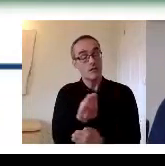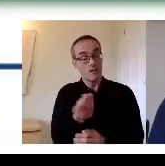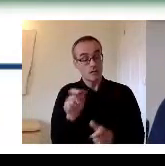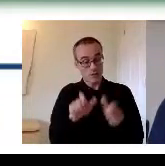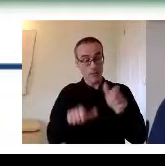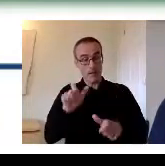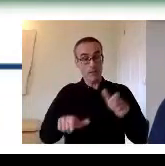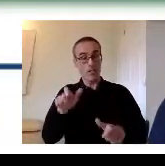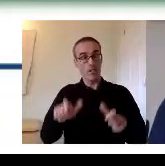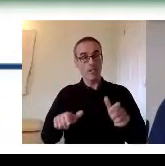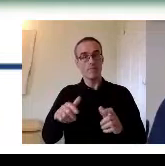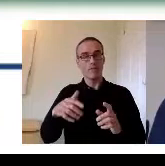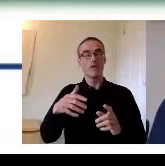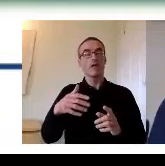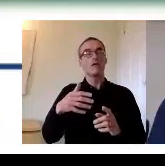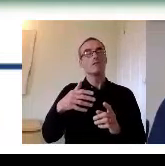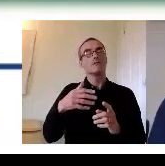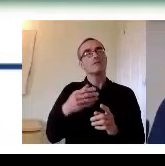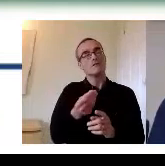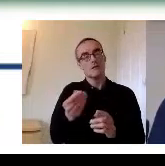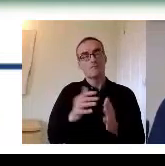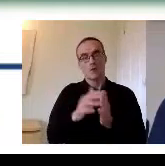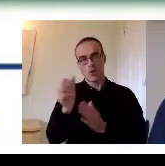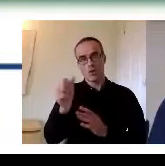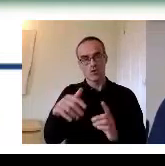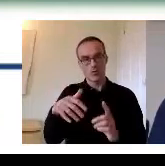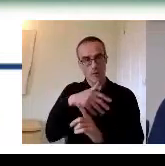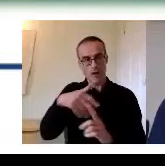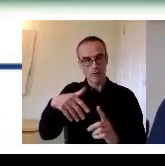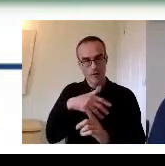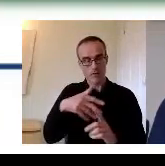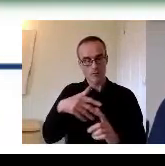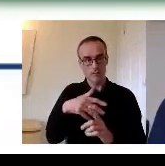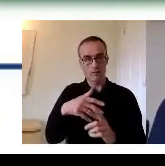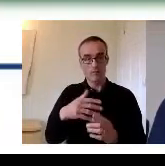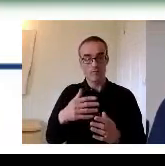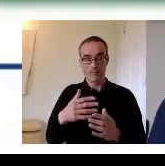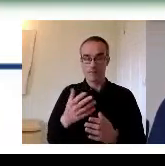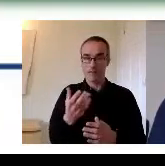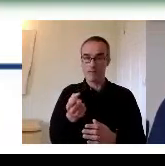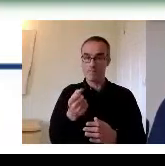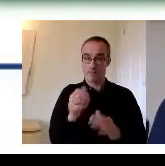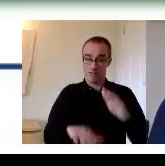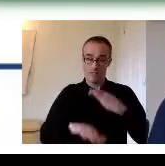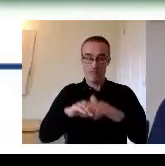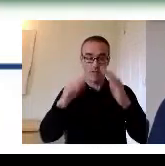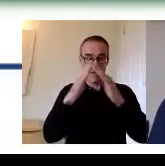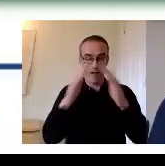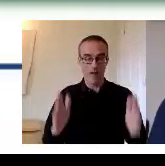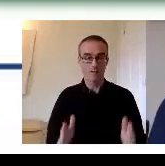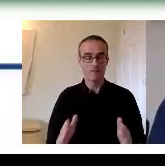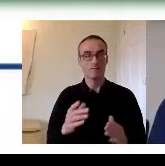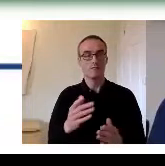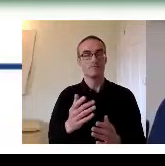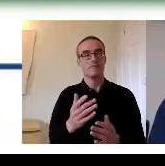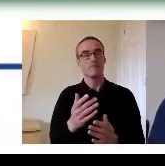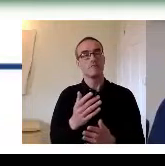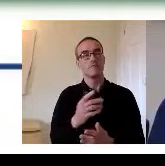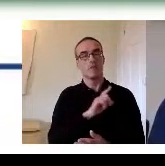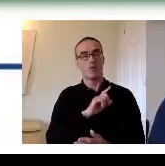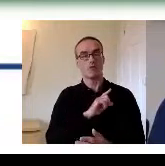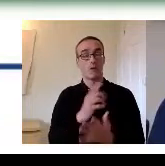in multi-generational households, which aren't as typical for the white communities. And there's also an